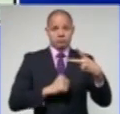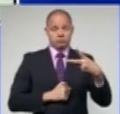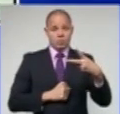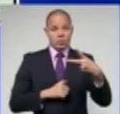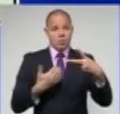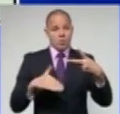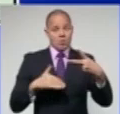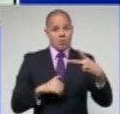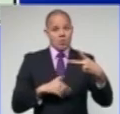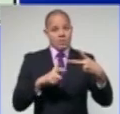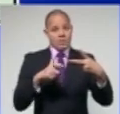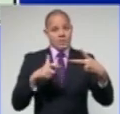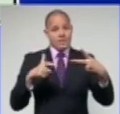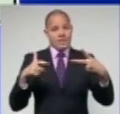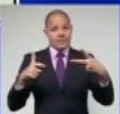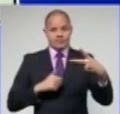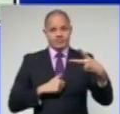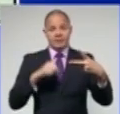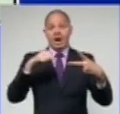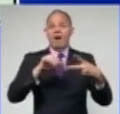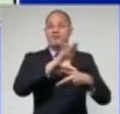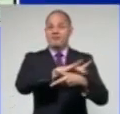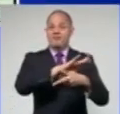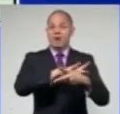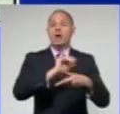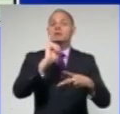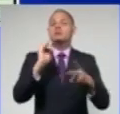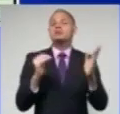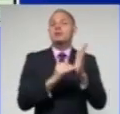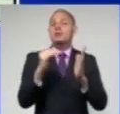4,915,289 diagnosed cases and